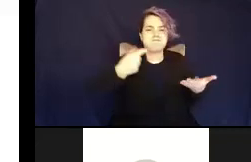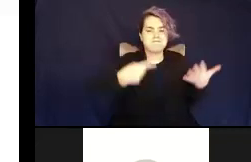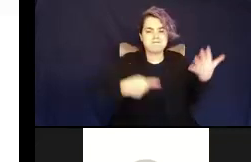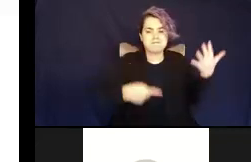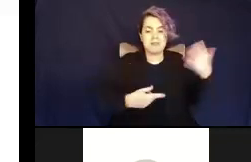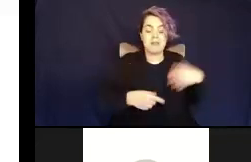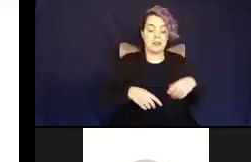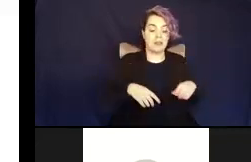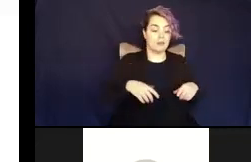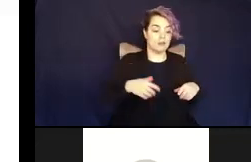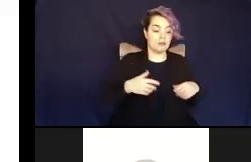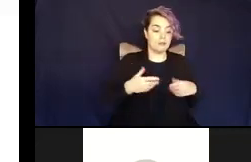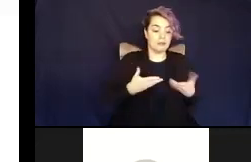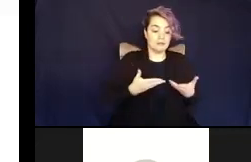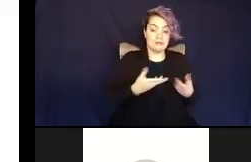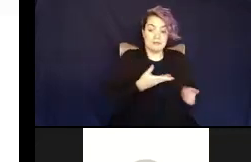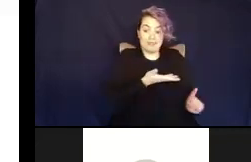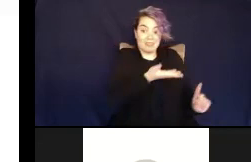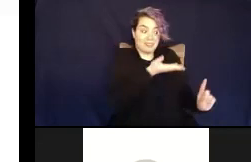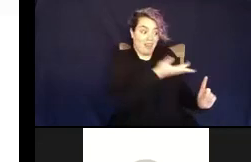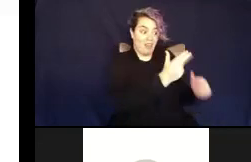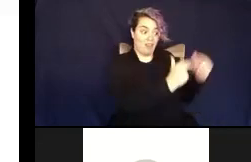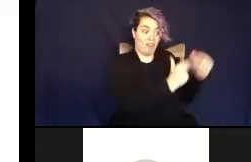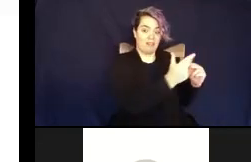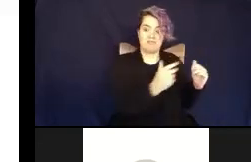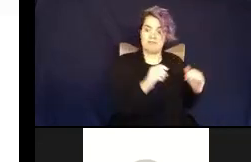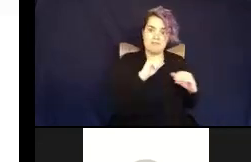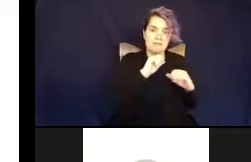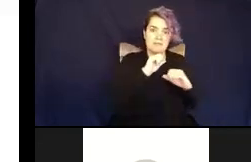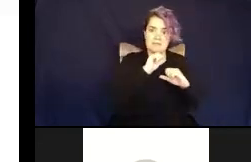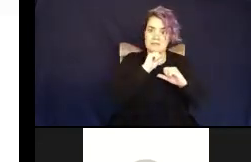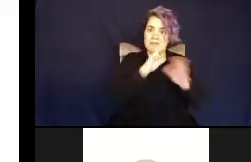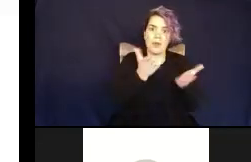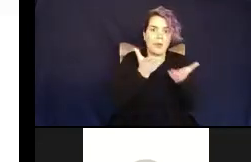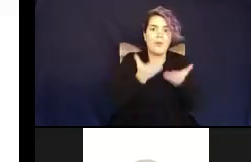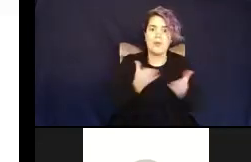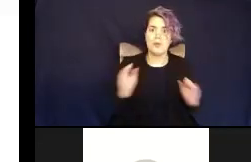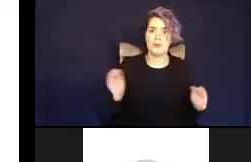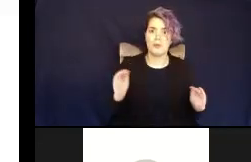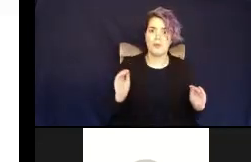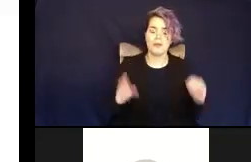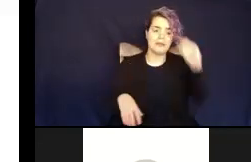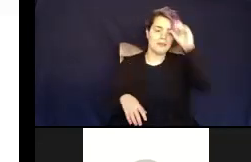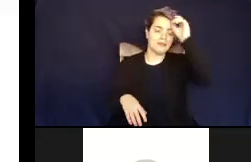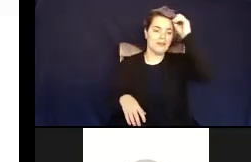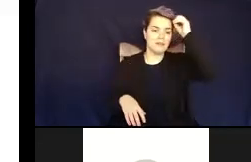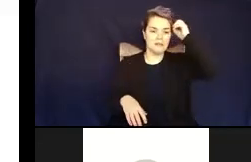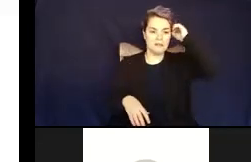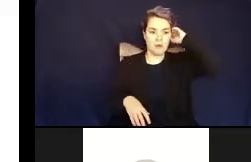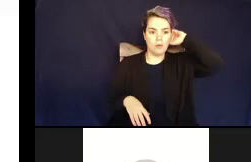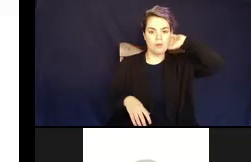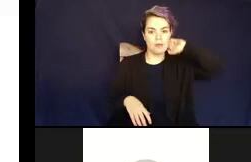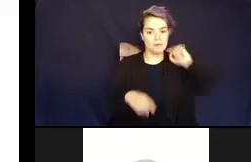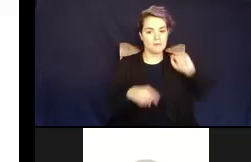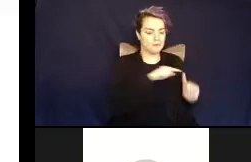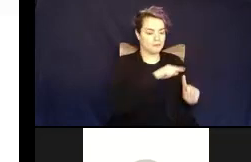have them in the institutional settings for the most part. And so there have been efforts in many of the states